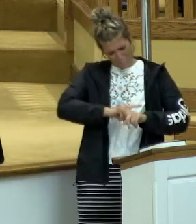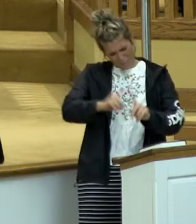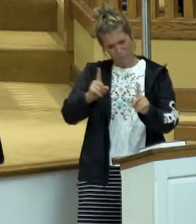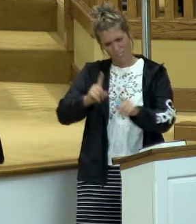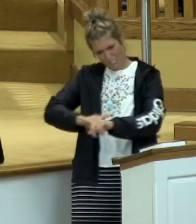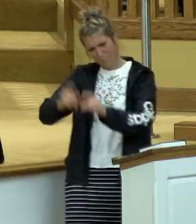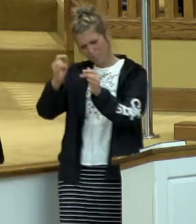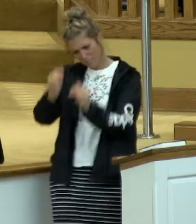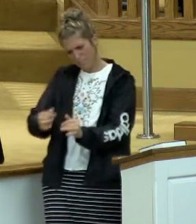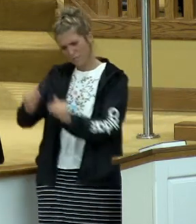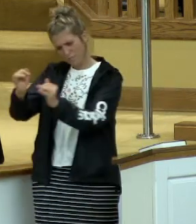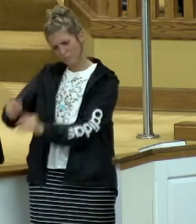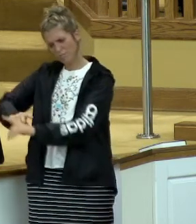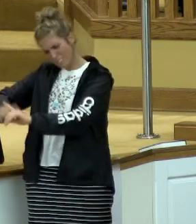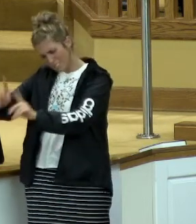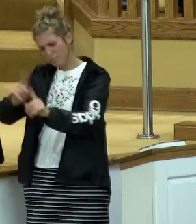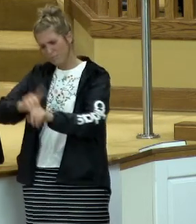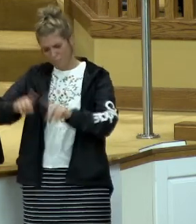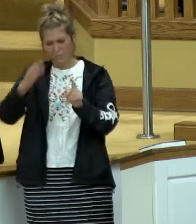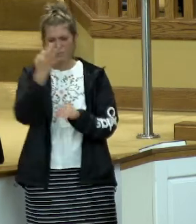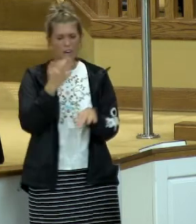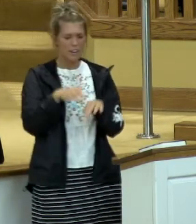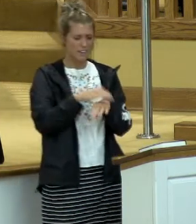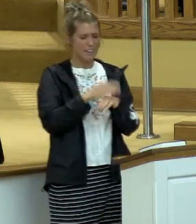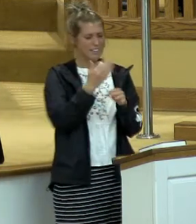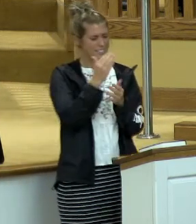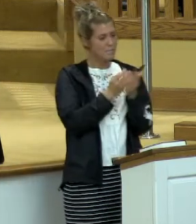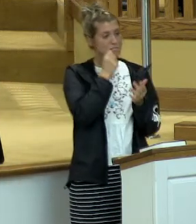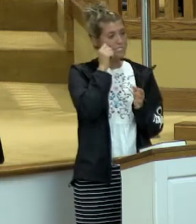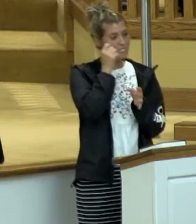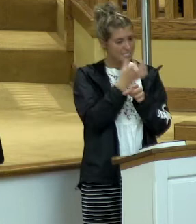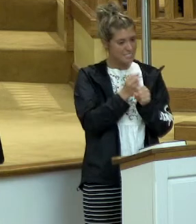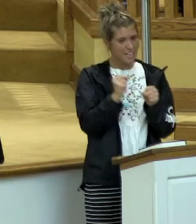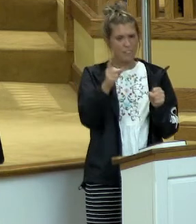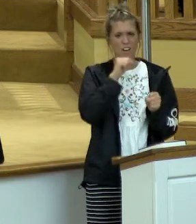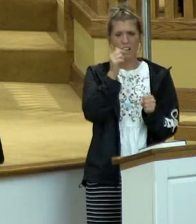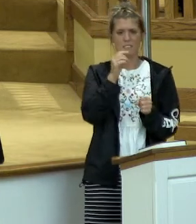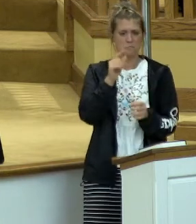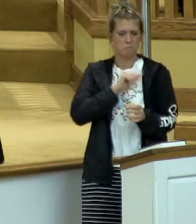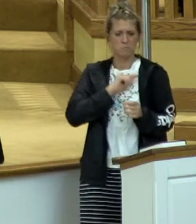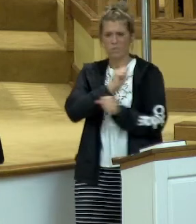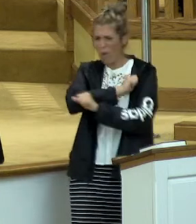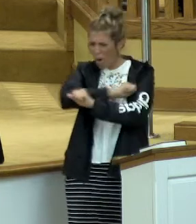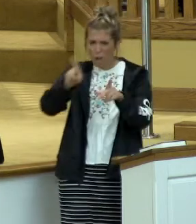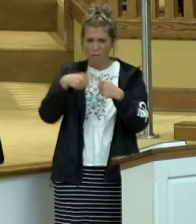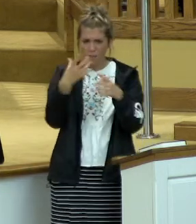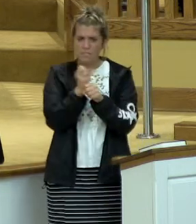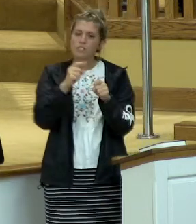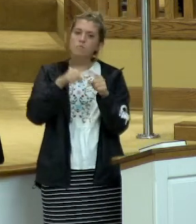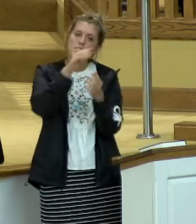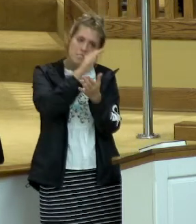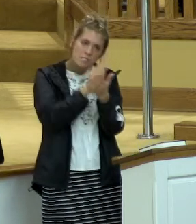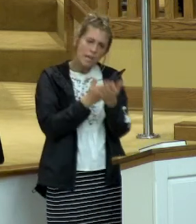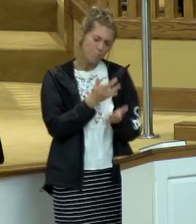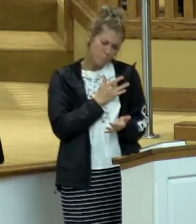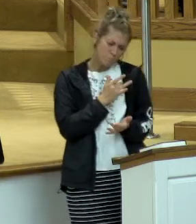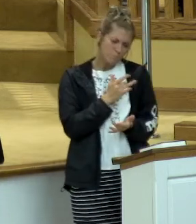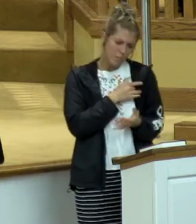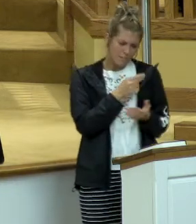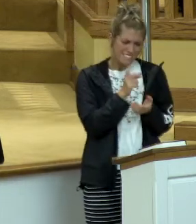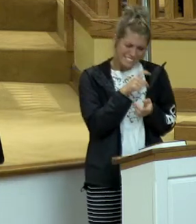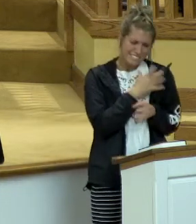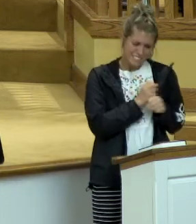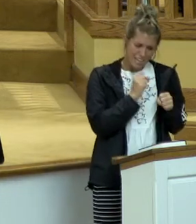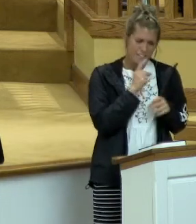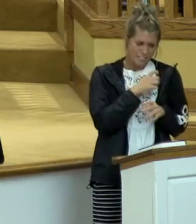Friday night, when the first service happened and those teenagers got saved, he wasn't speaking to everybody about salvation, but he spoke to some. Because the